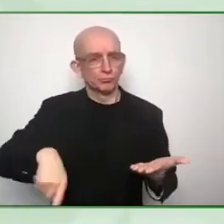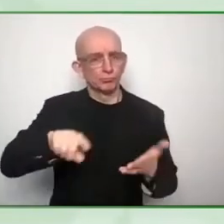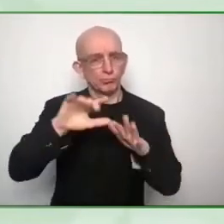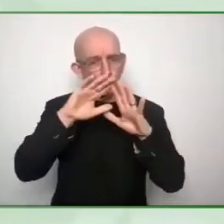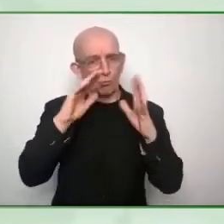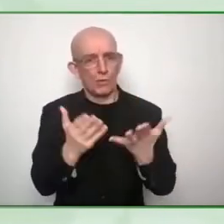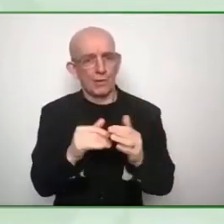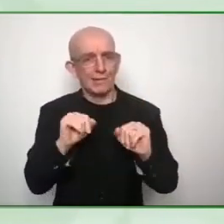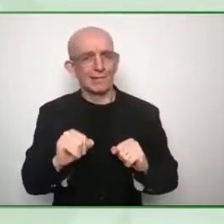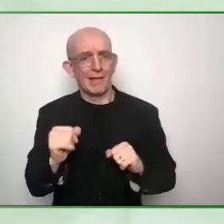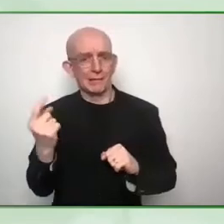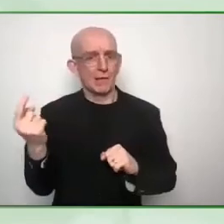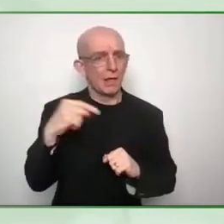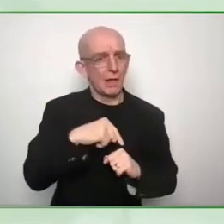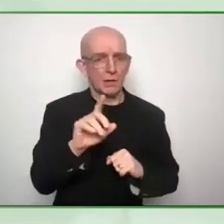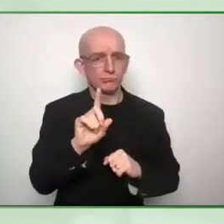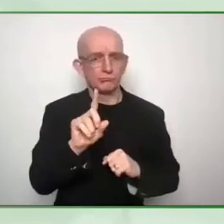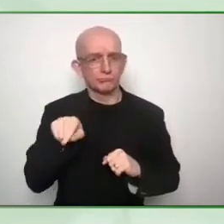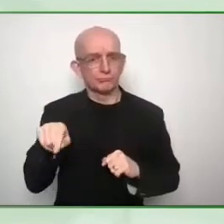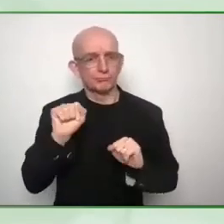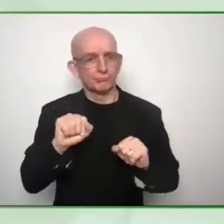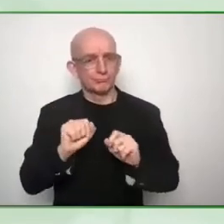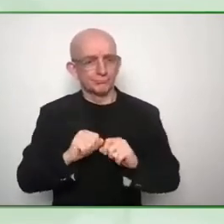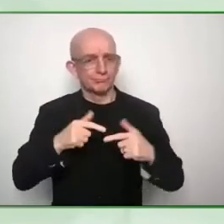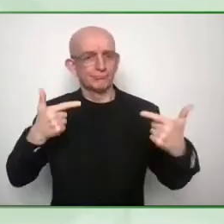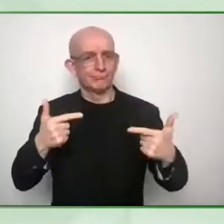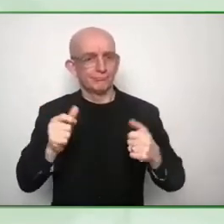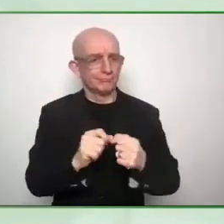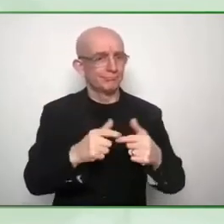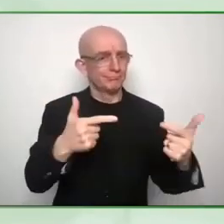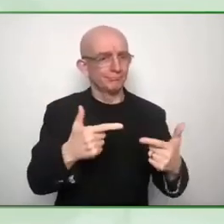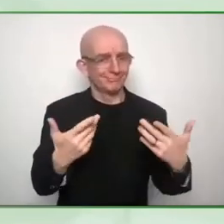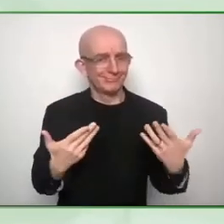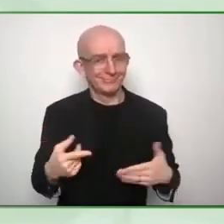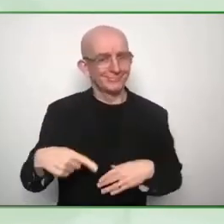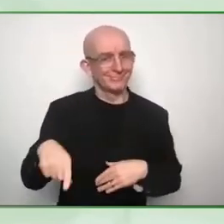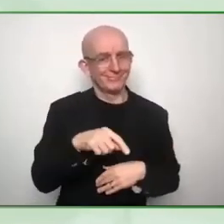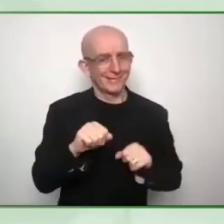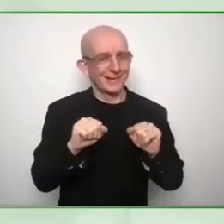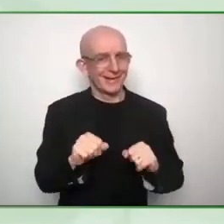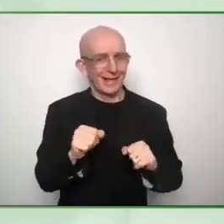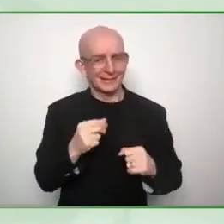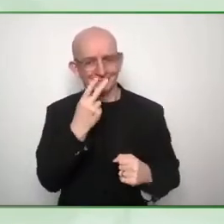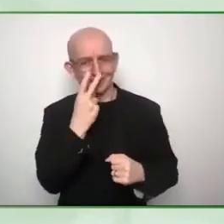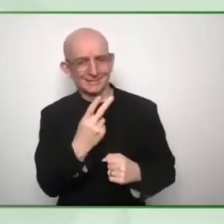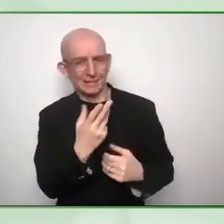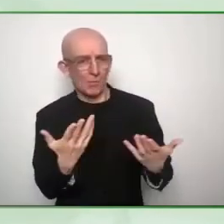be directing is research and development. So